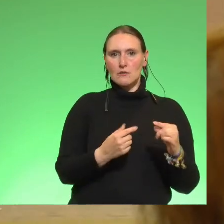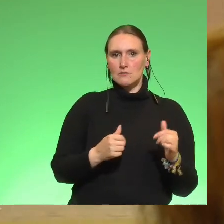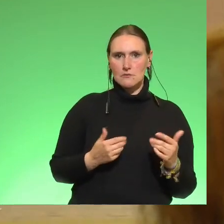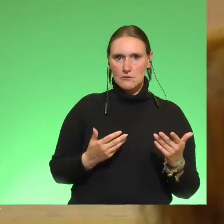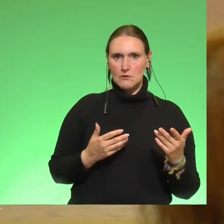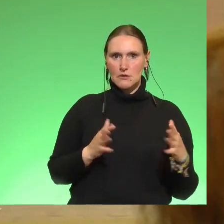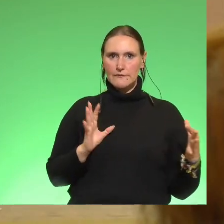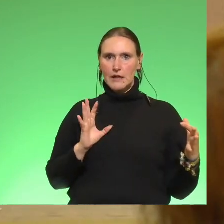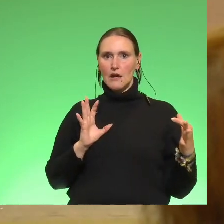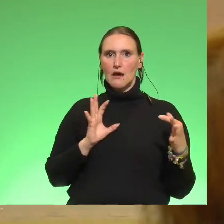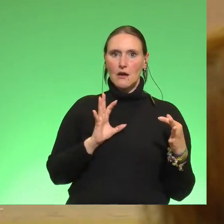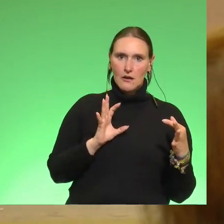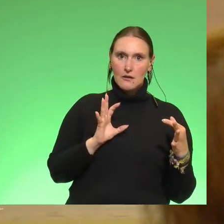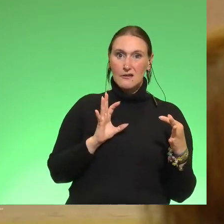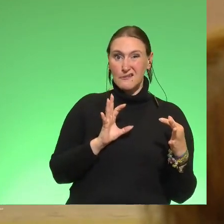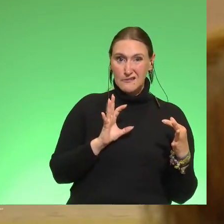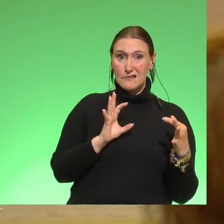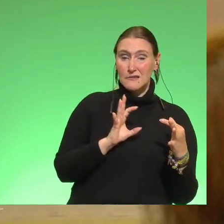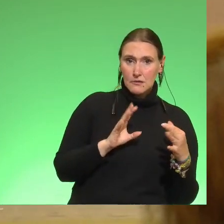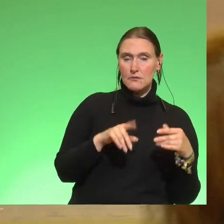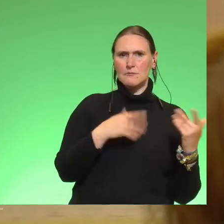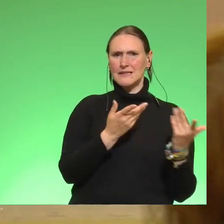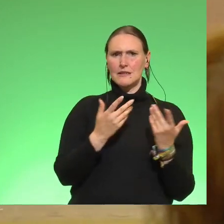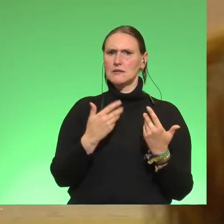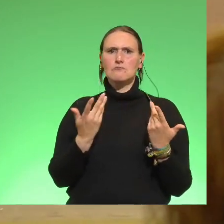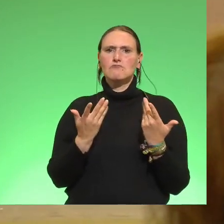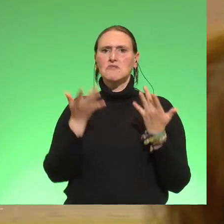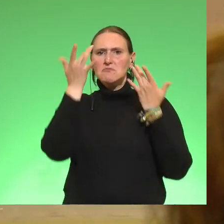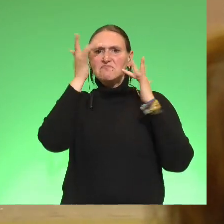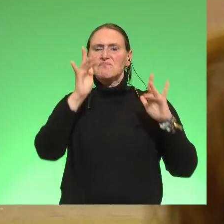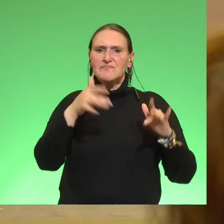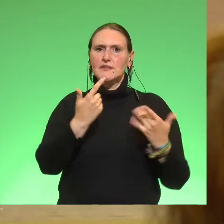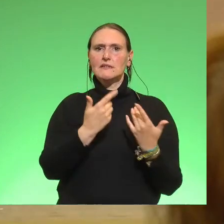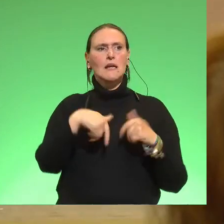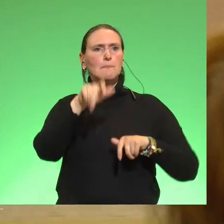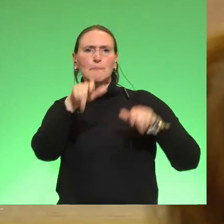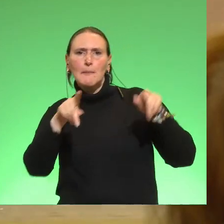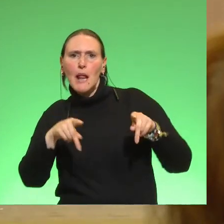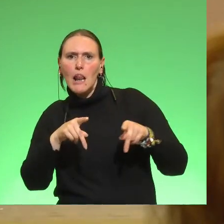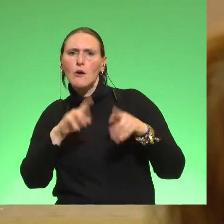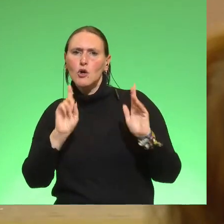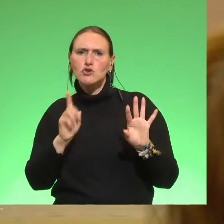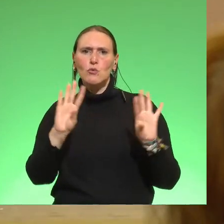were allowed to admit or to go on their knees.